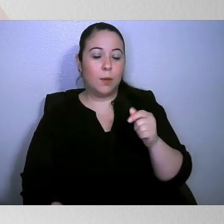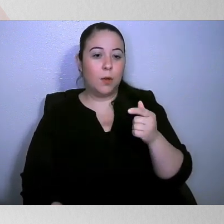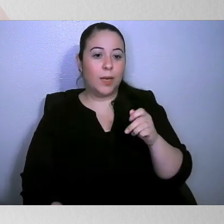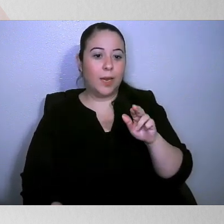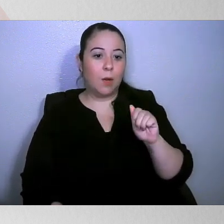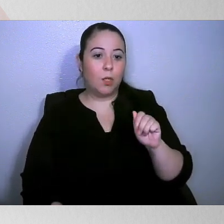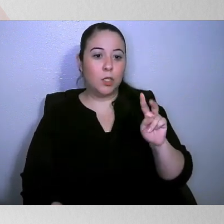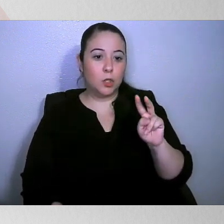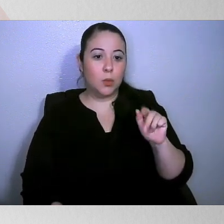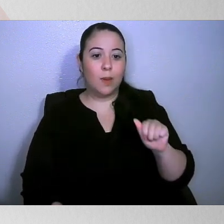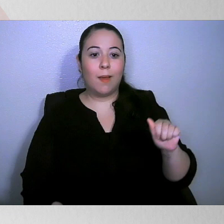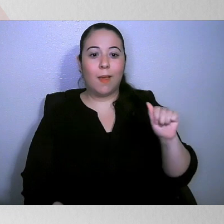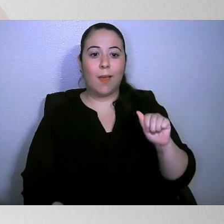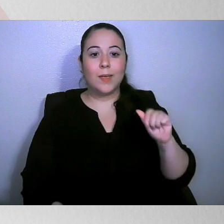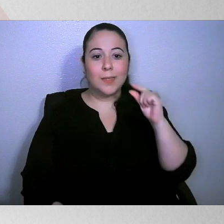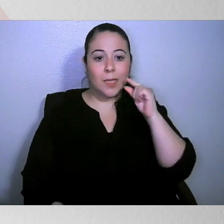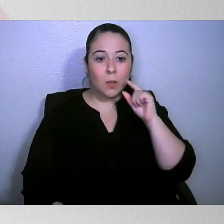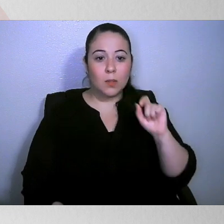carlos.guerra2@sanantonio.gov. That's